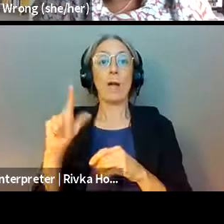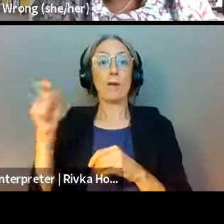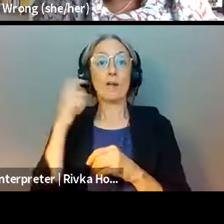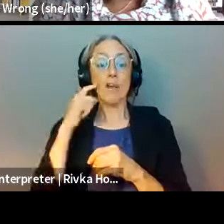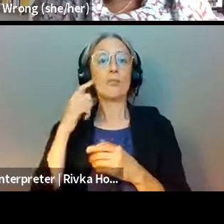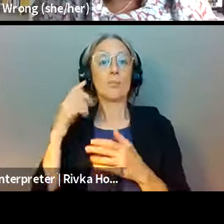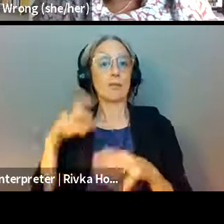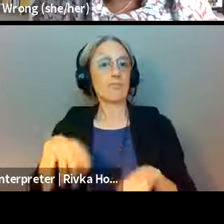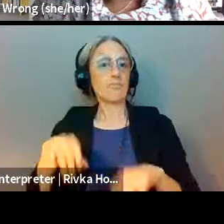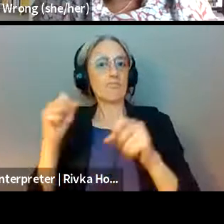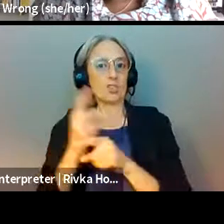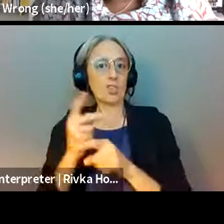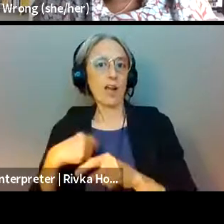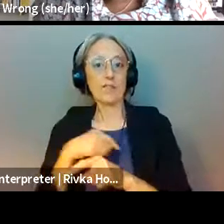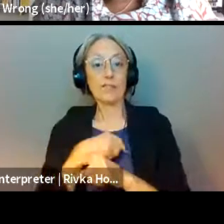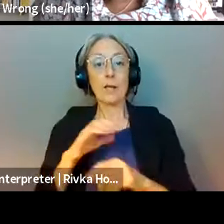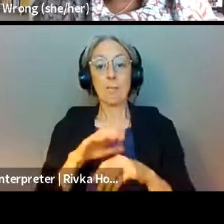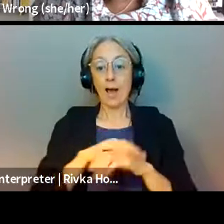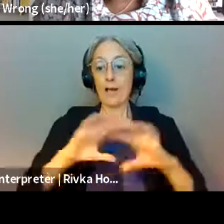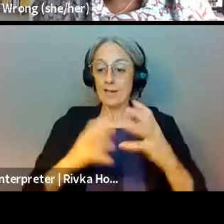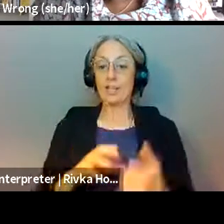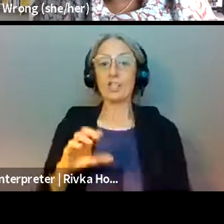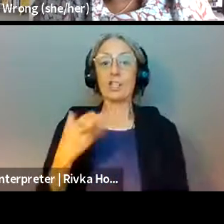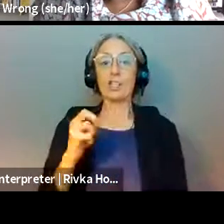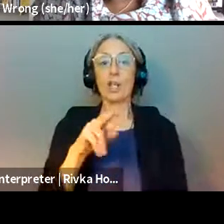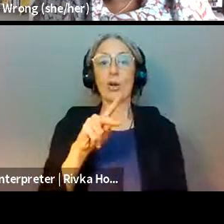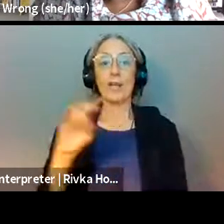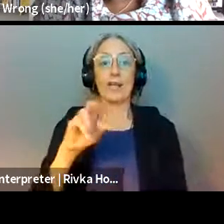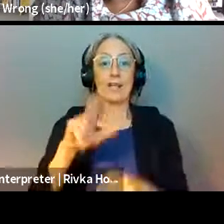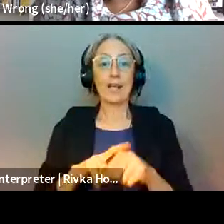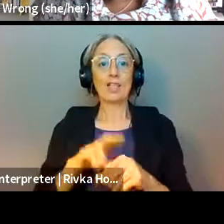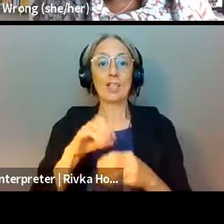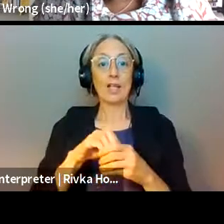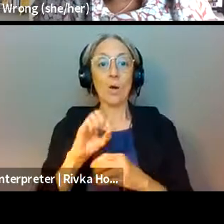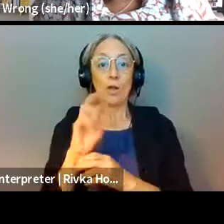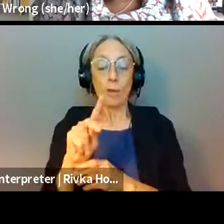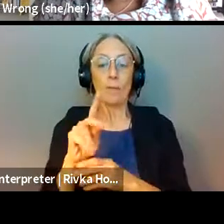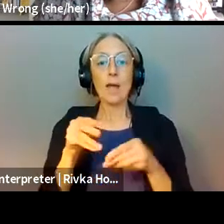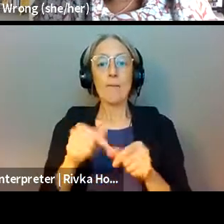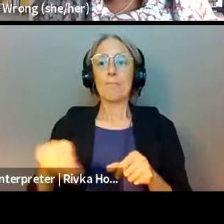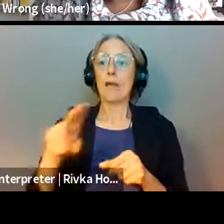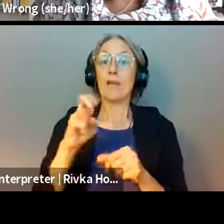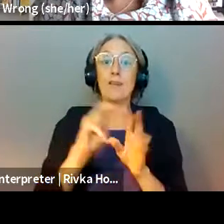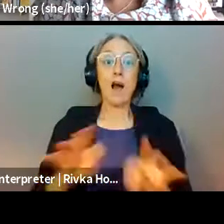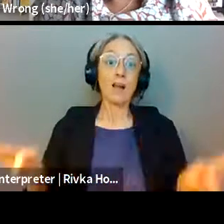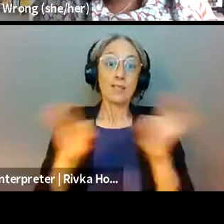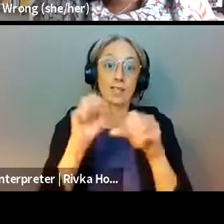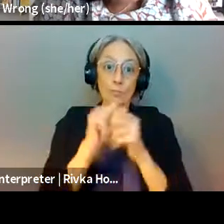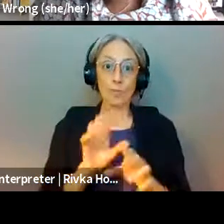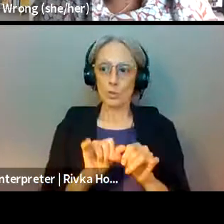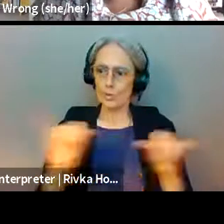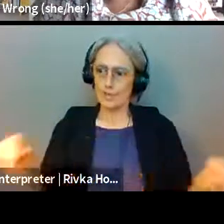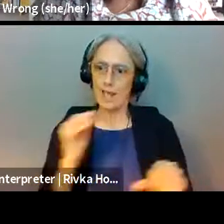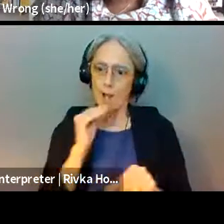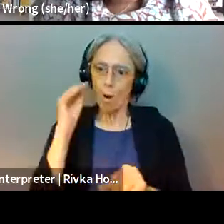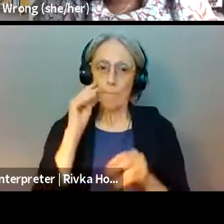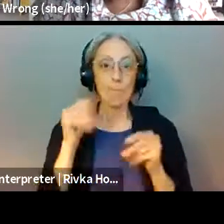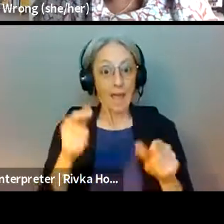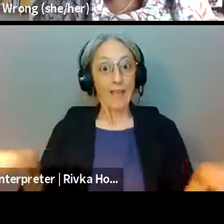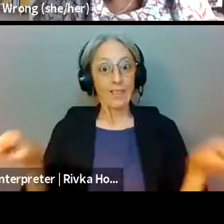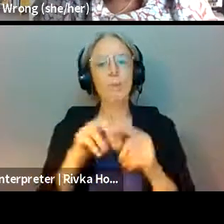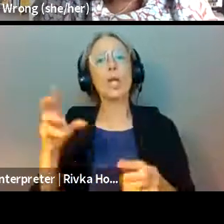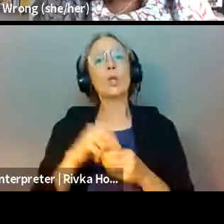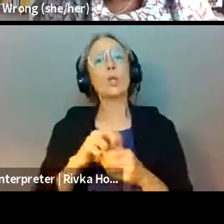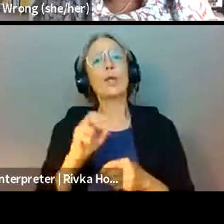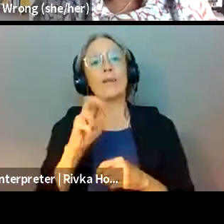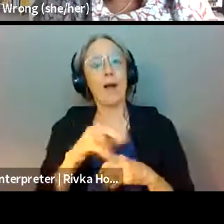My nation, the Cherokee Nation of Oklahoma, paid its non-essential employees to stay home, and this included non-natives. We